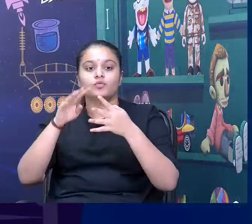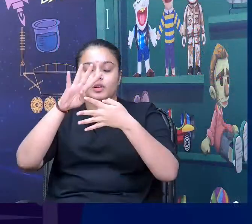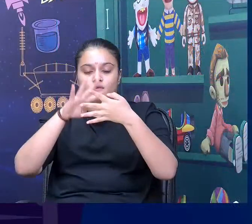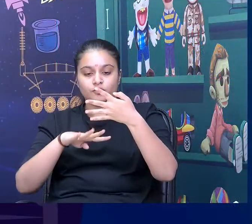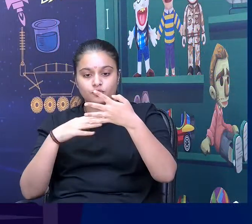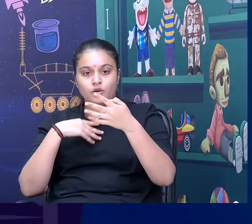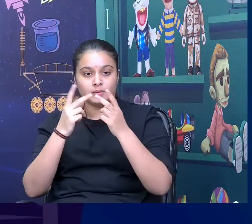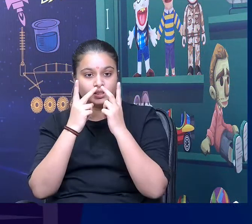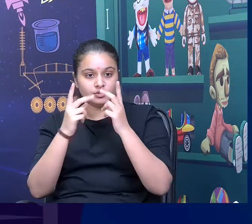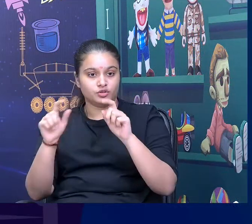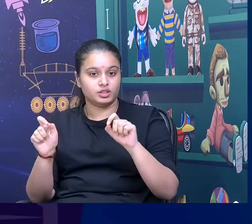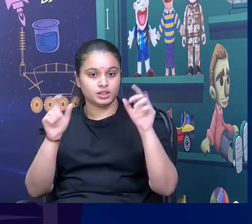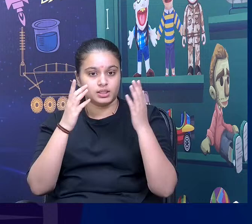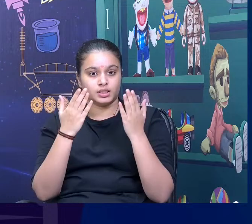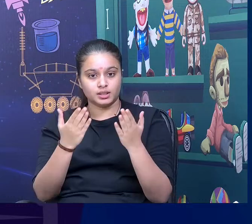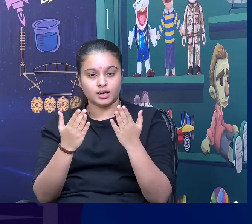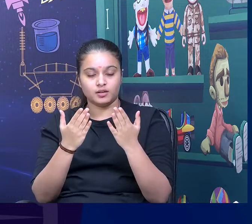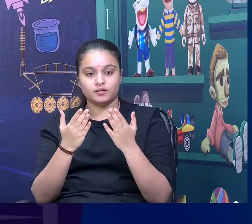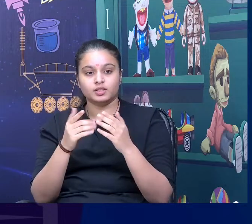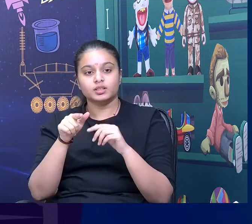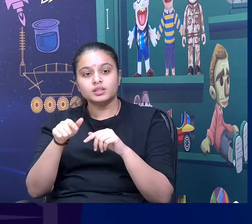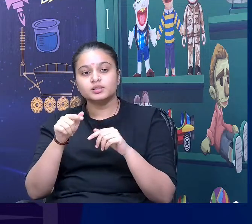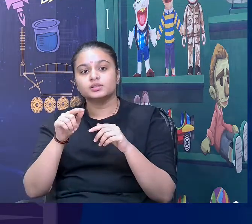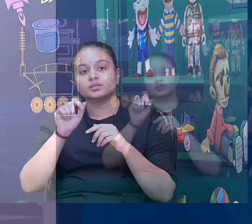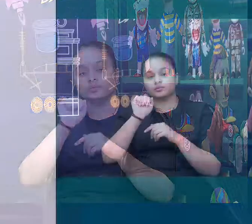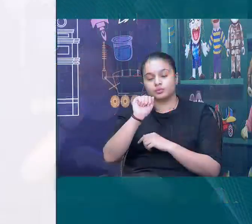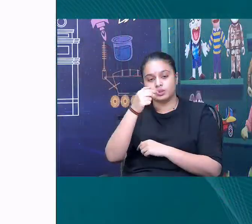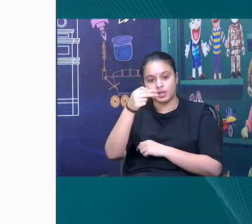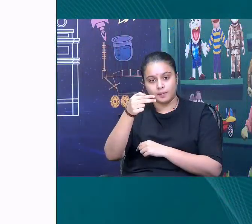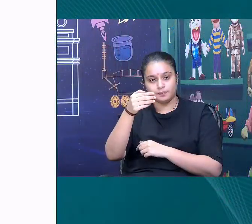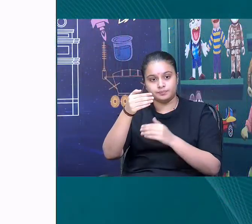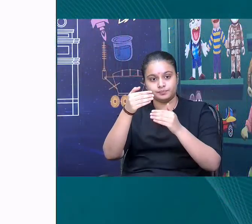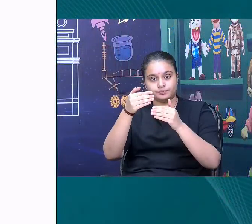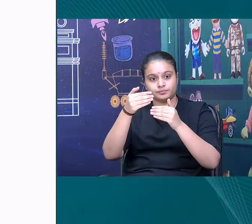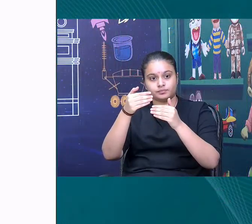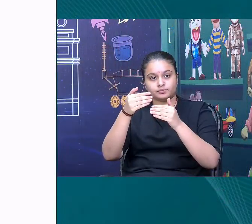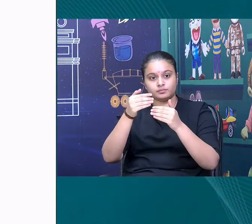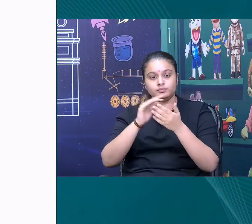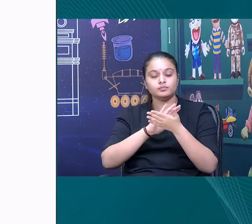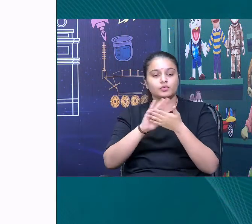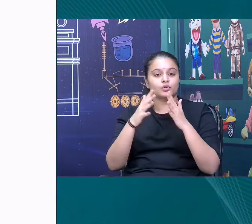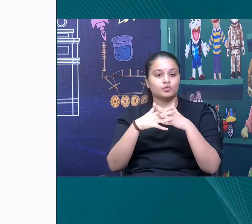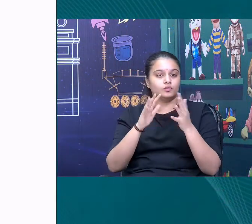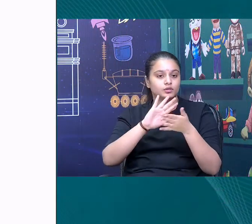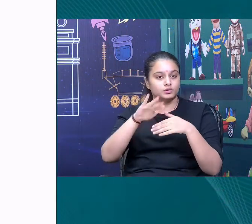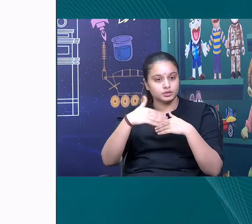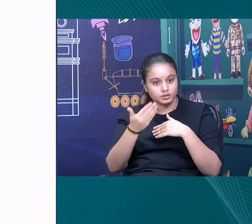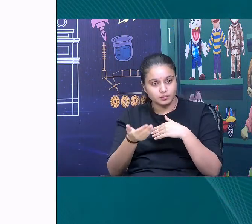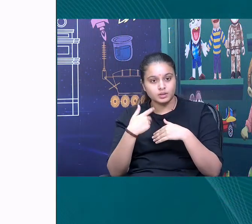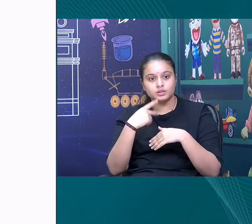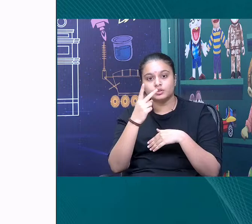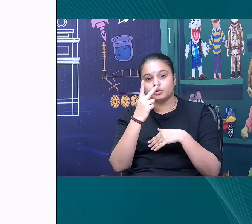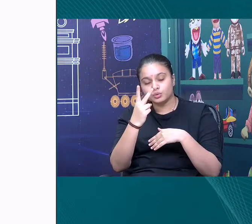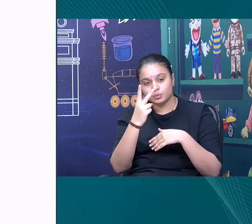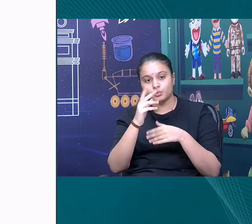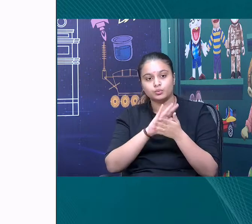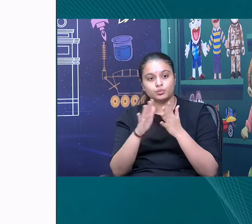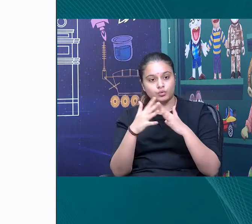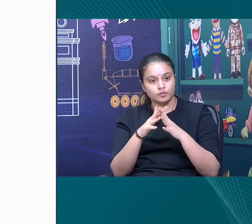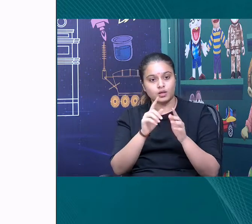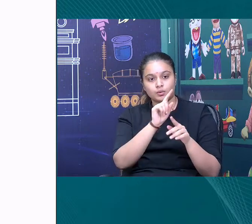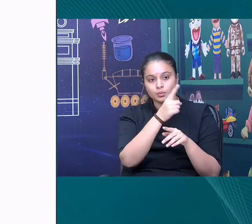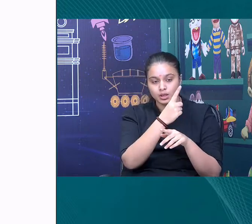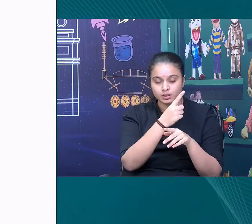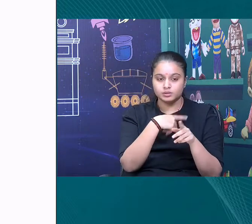format that you're seeing on your screen, and that is that you have to write your name after completing this homework. You have given 2 homeworks. One